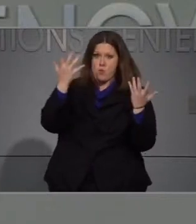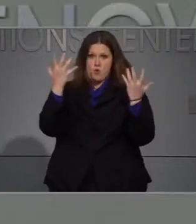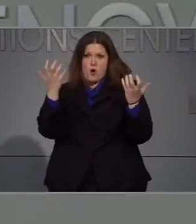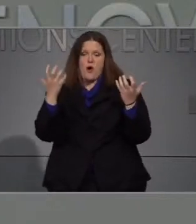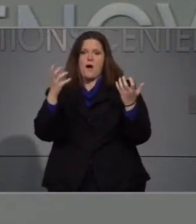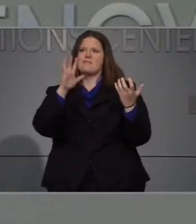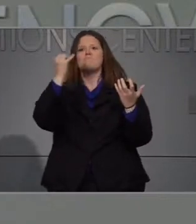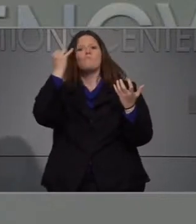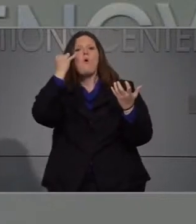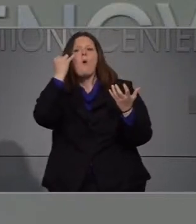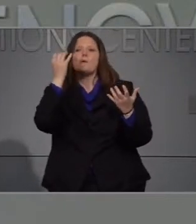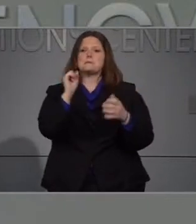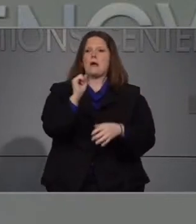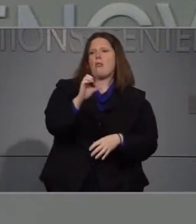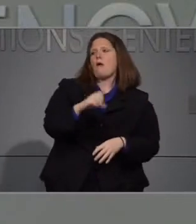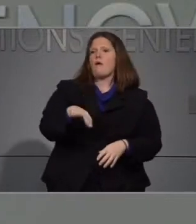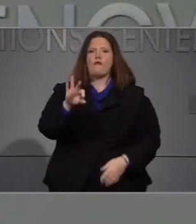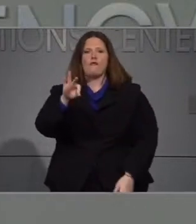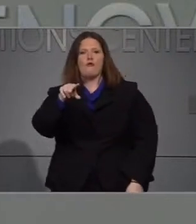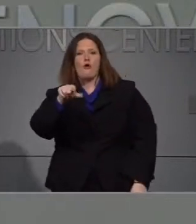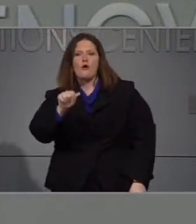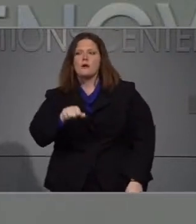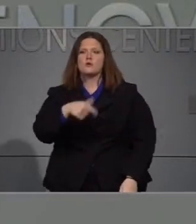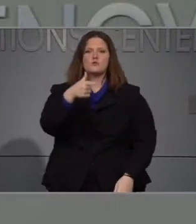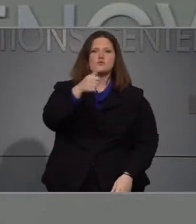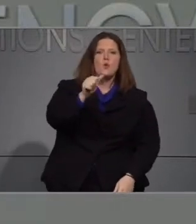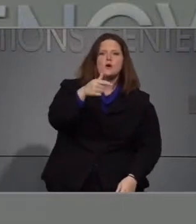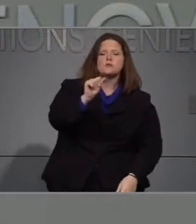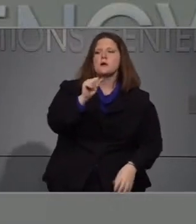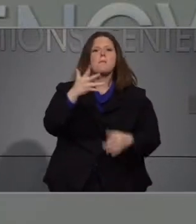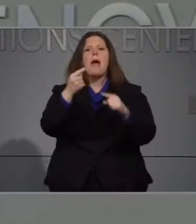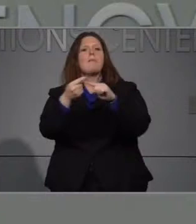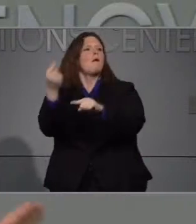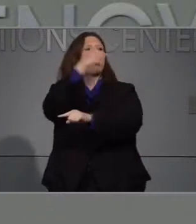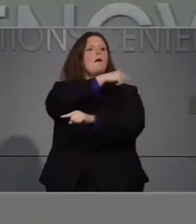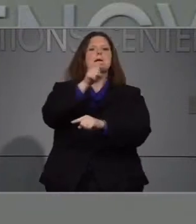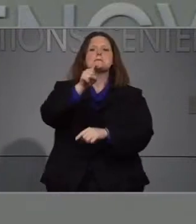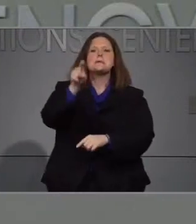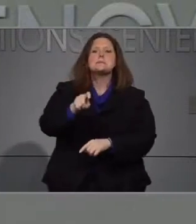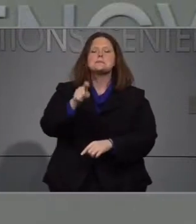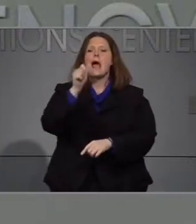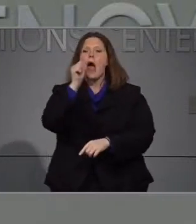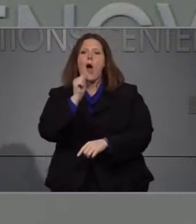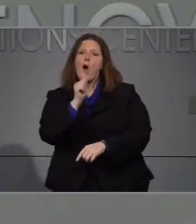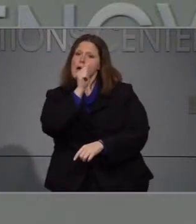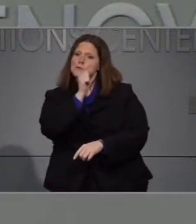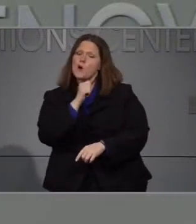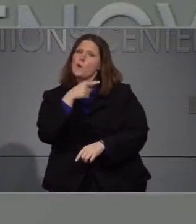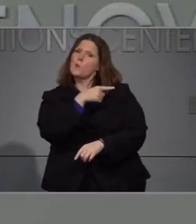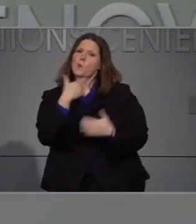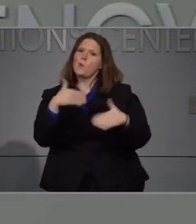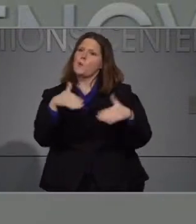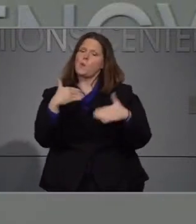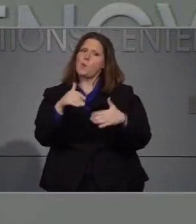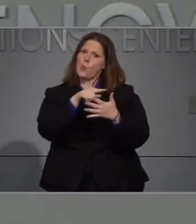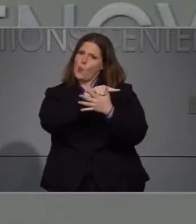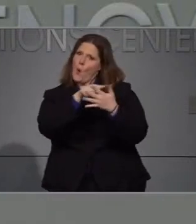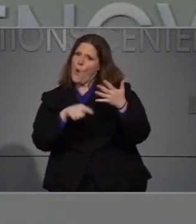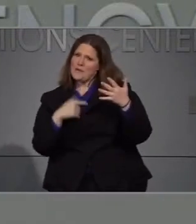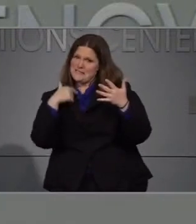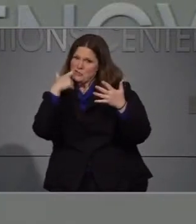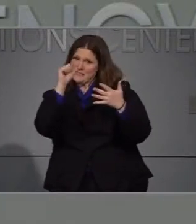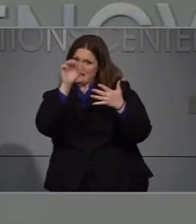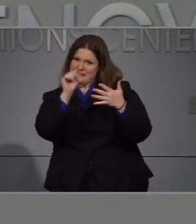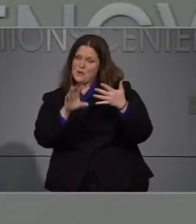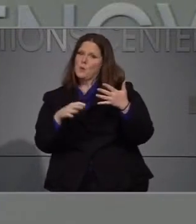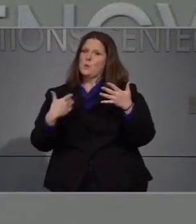going to South Carolina, Florida, Georgia, over to Texas, Arizona is particularly hard hit right now. What